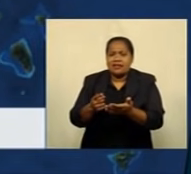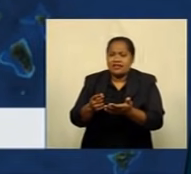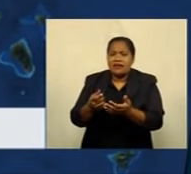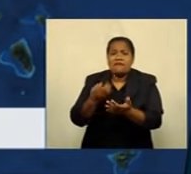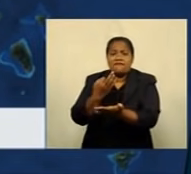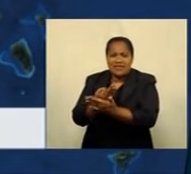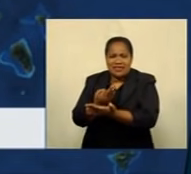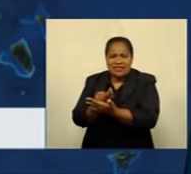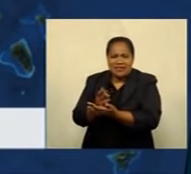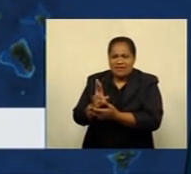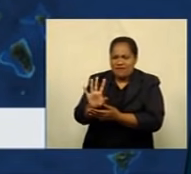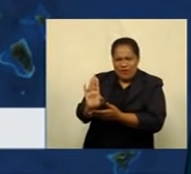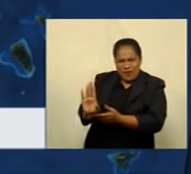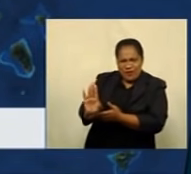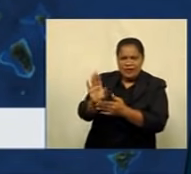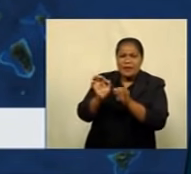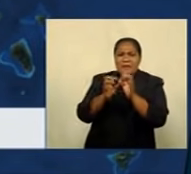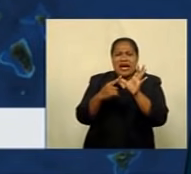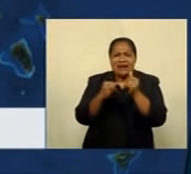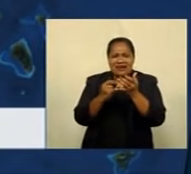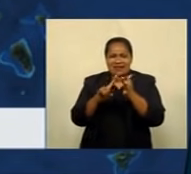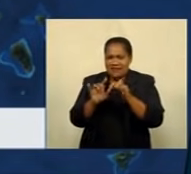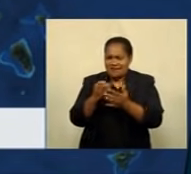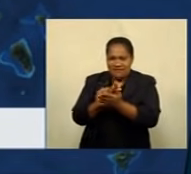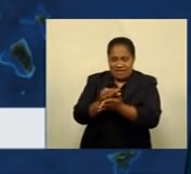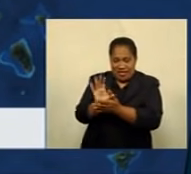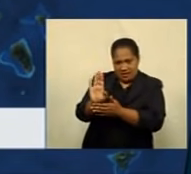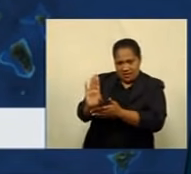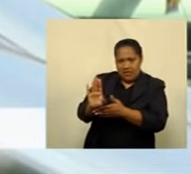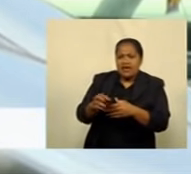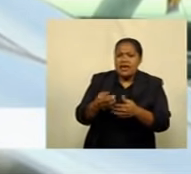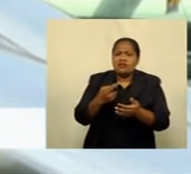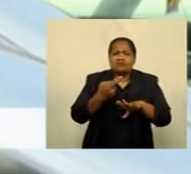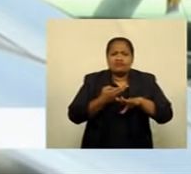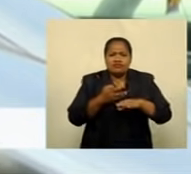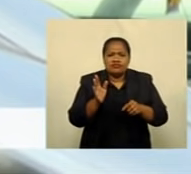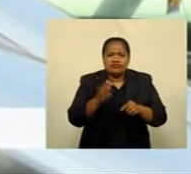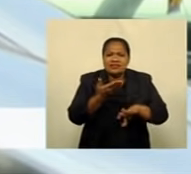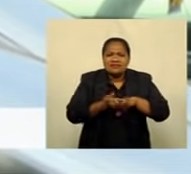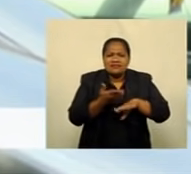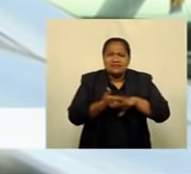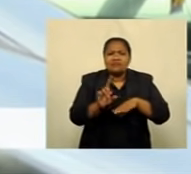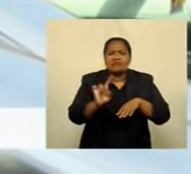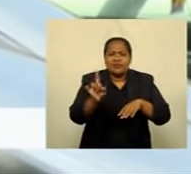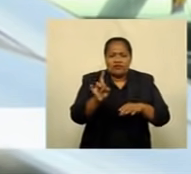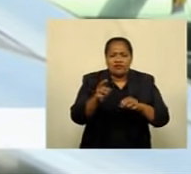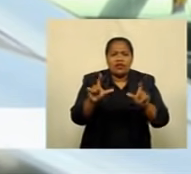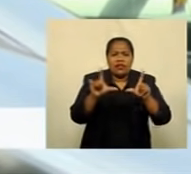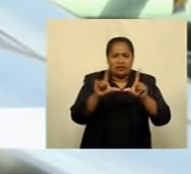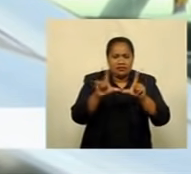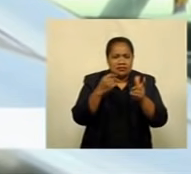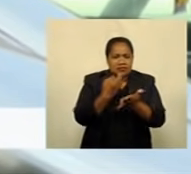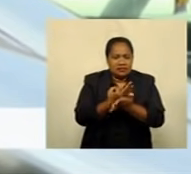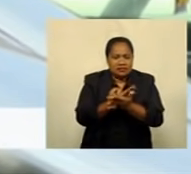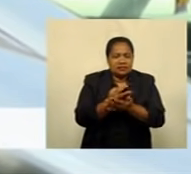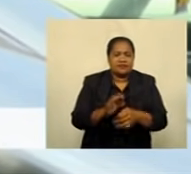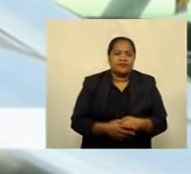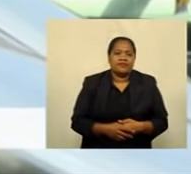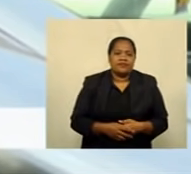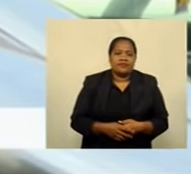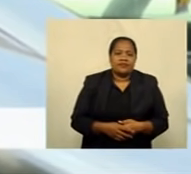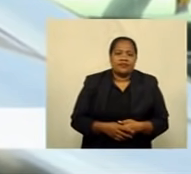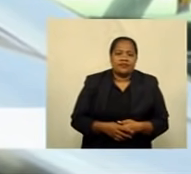and also the DDC renewal and renewal of license fees. The Minister for Economy, Ayaset Kayum, while highlighting